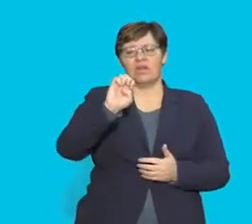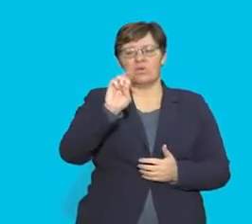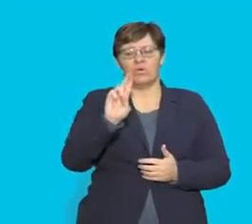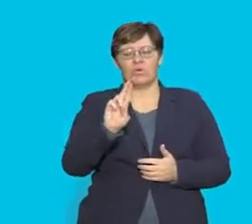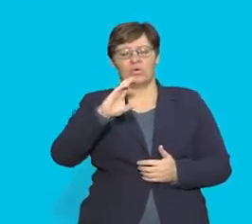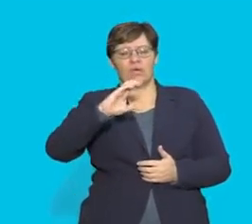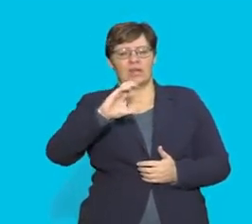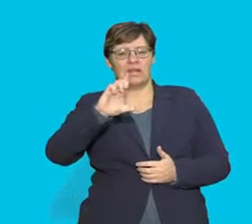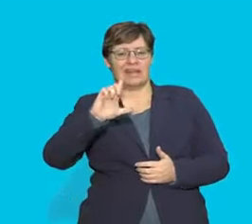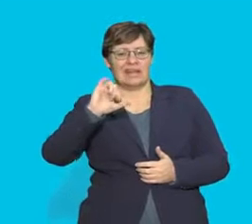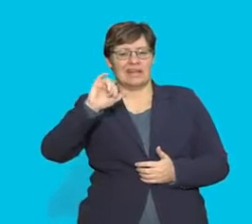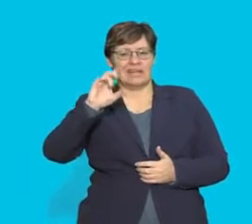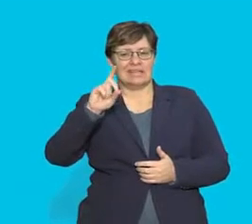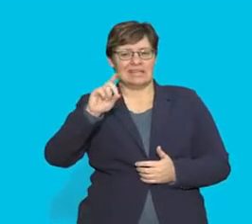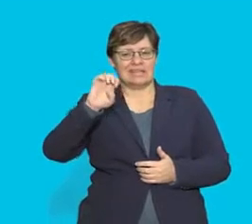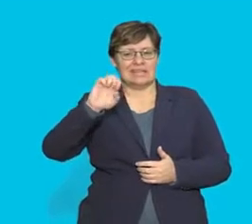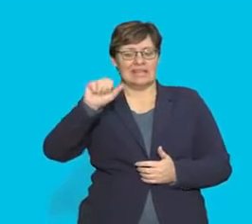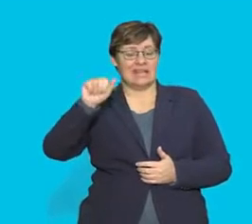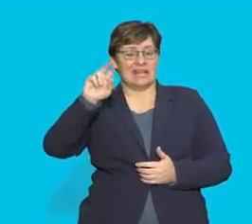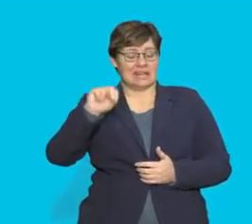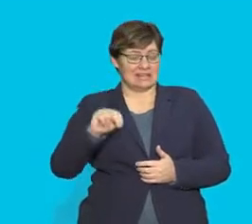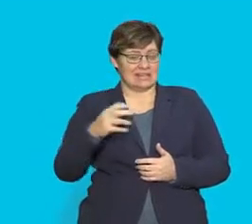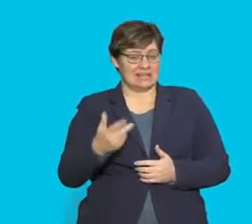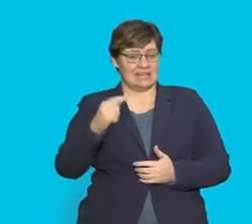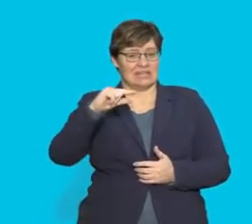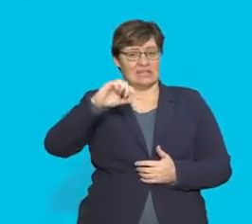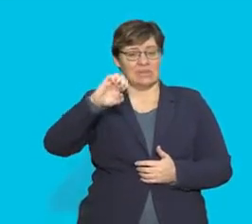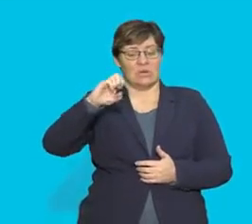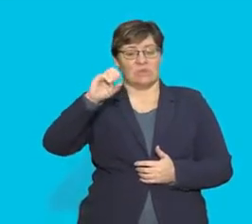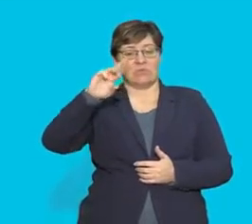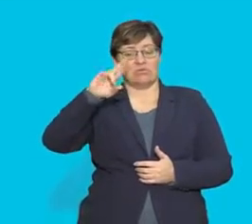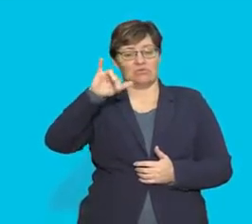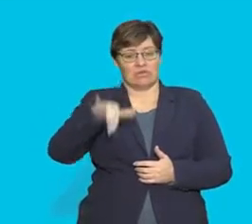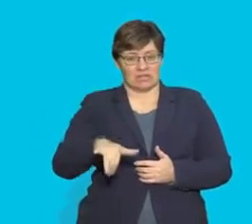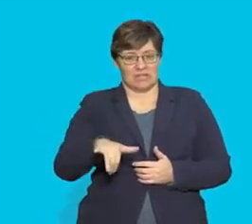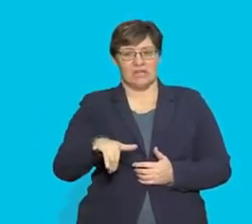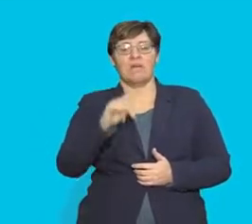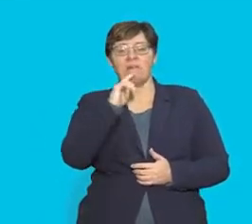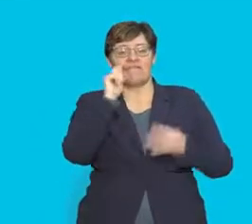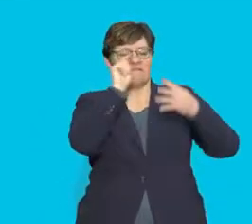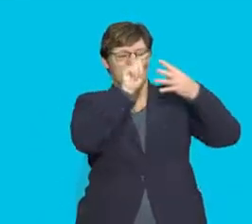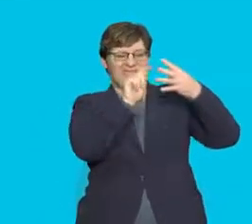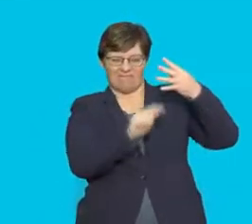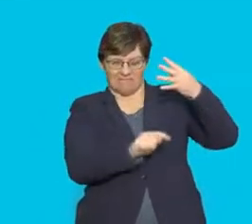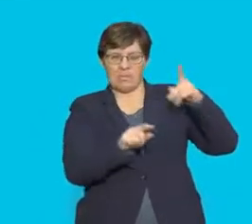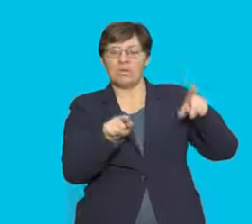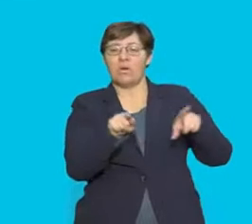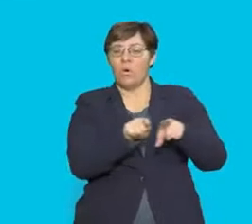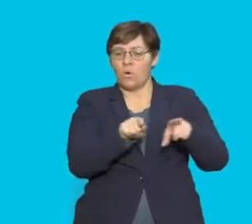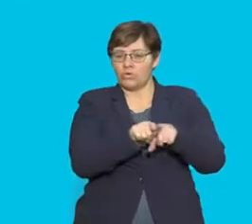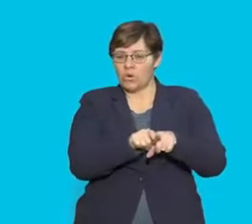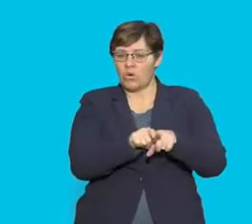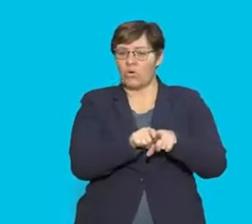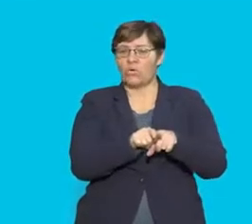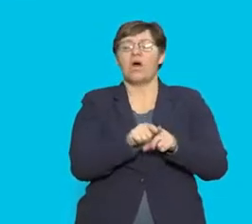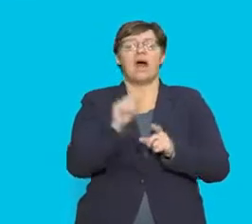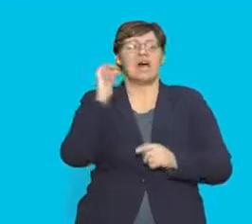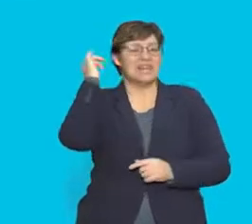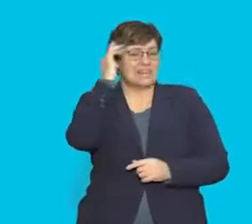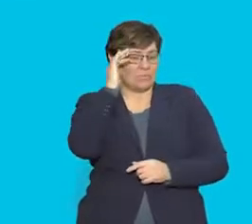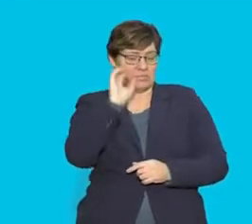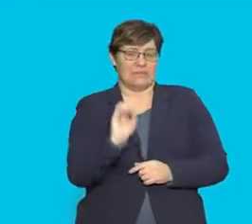considering, right? Mainly going to focus on the deductive reasoning, but there's also some theorems you're going to be throwing in at a